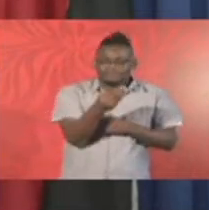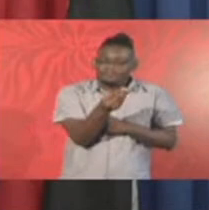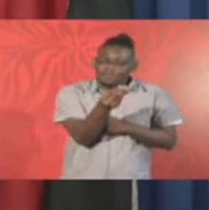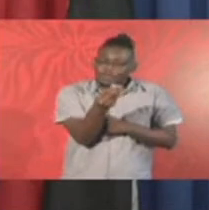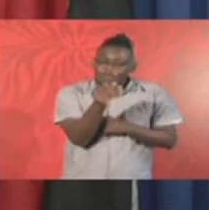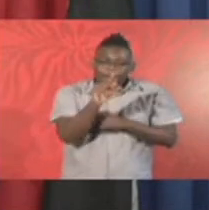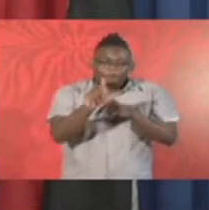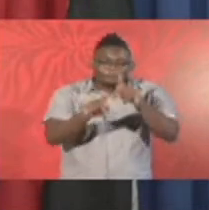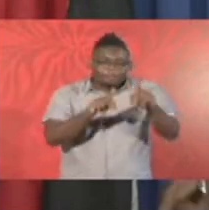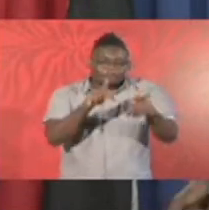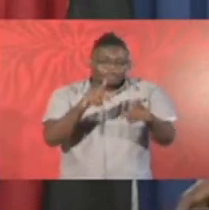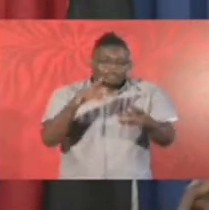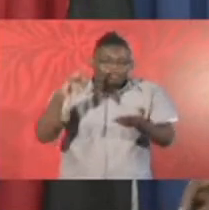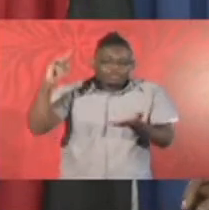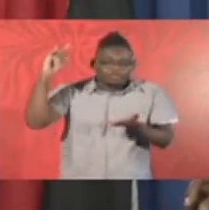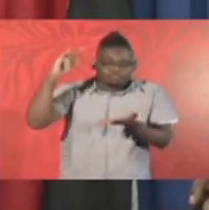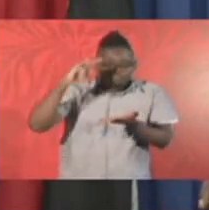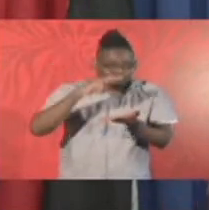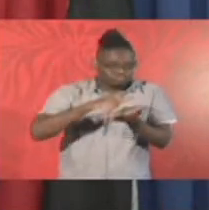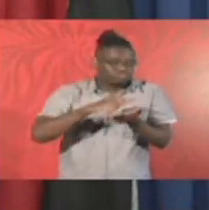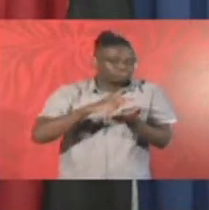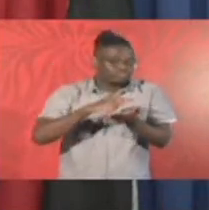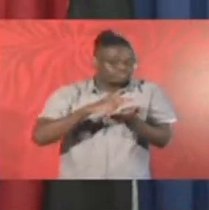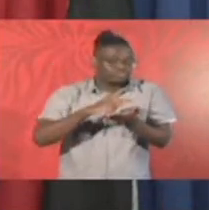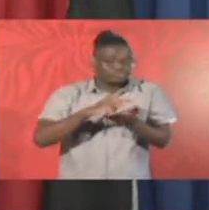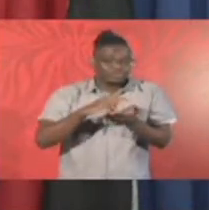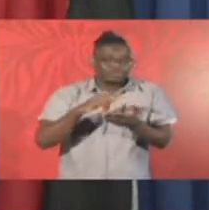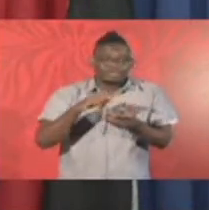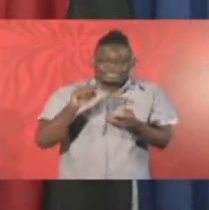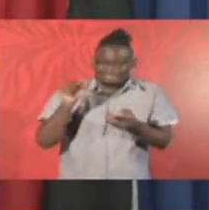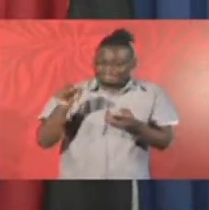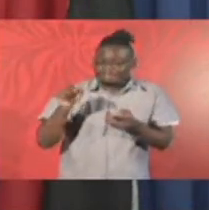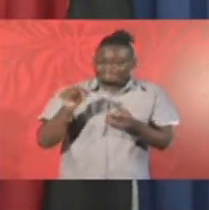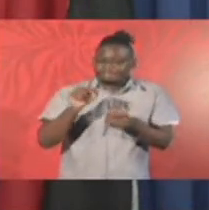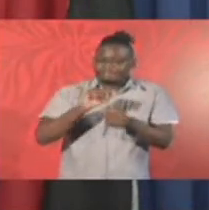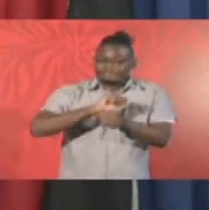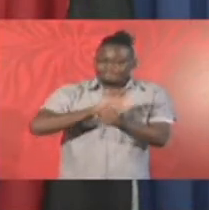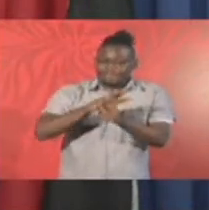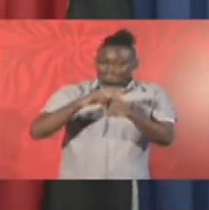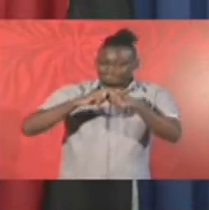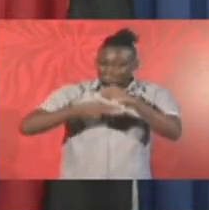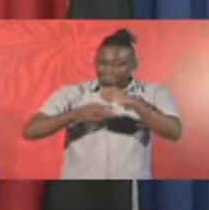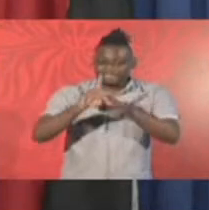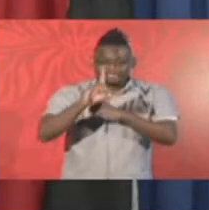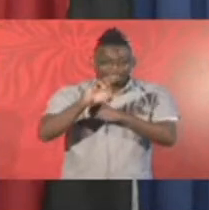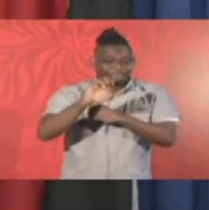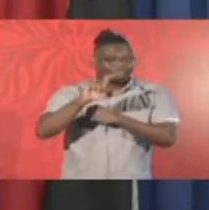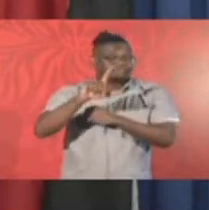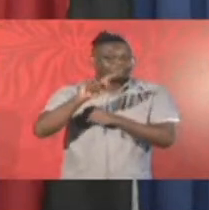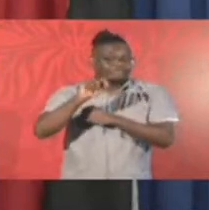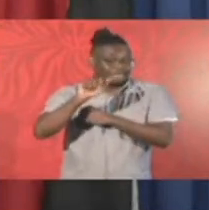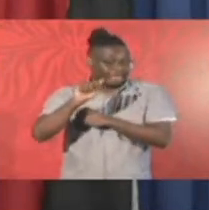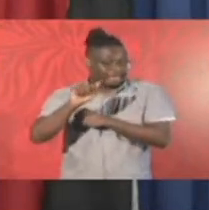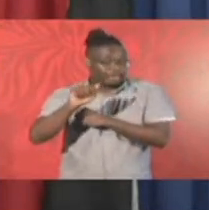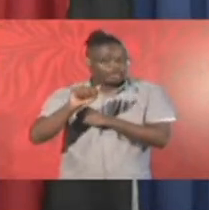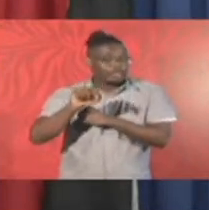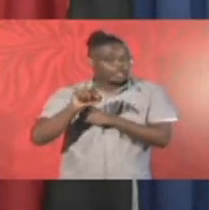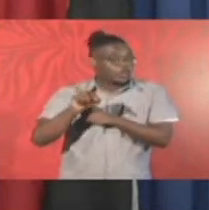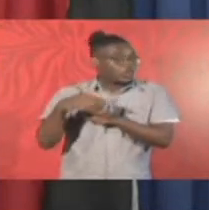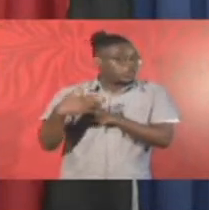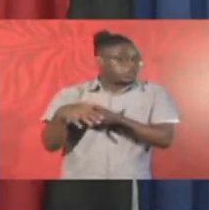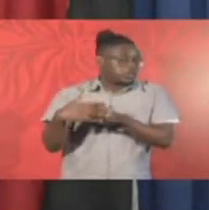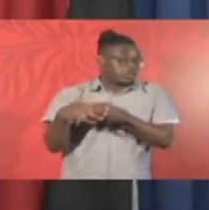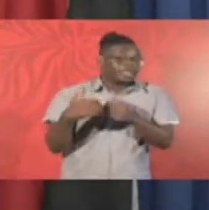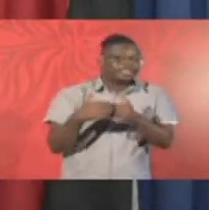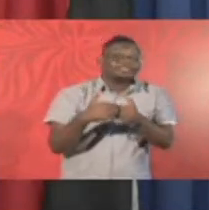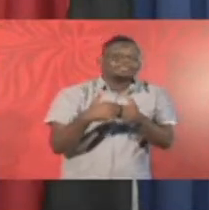carrying persons who we were able to catch in the quarantine and isolate.